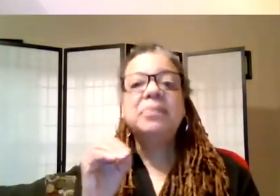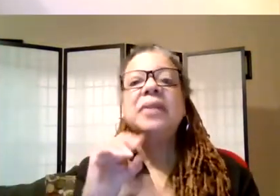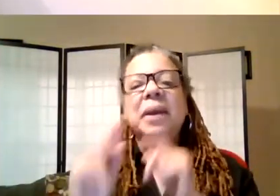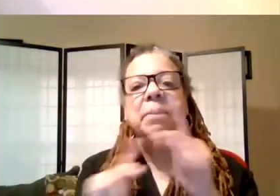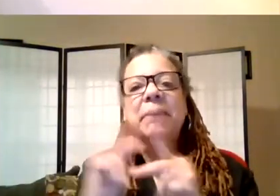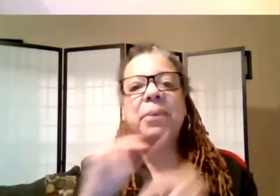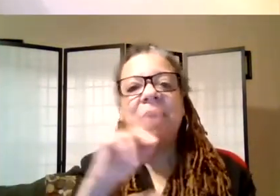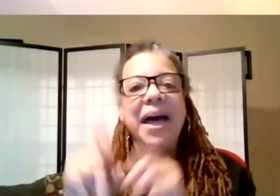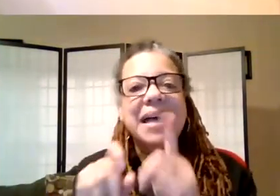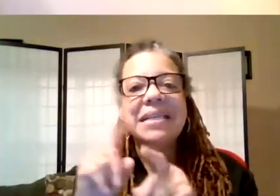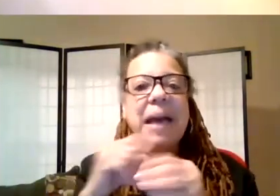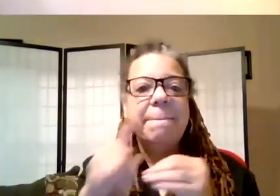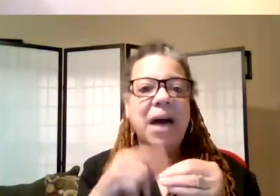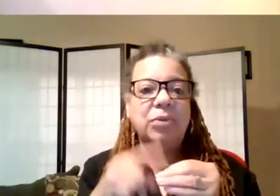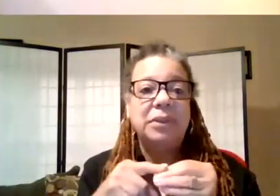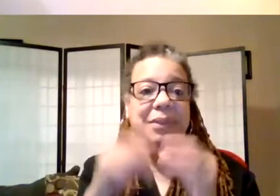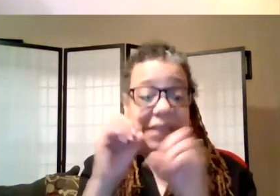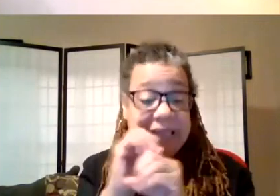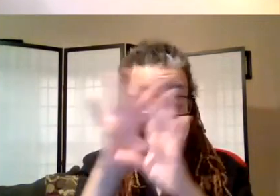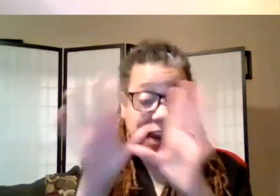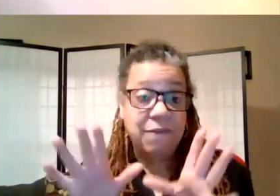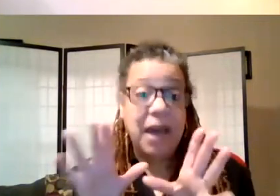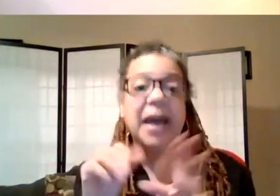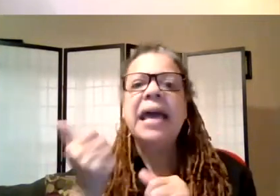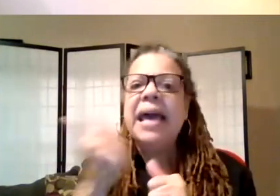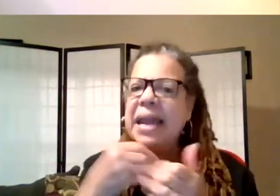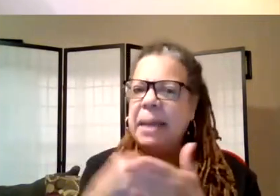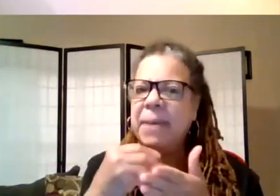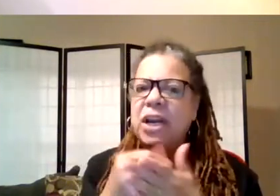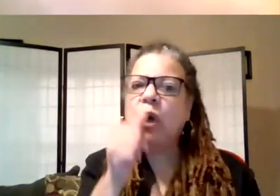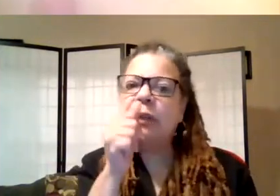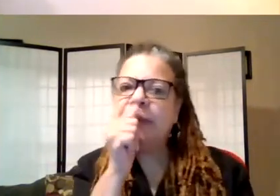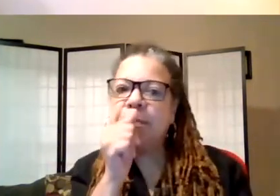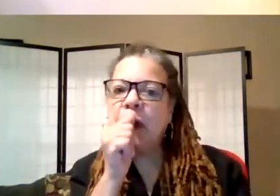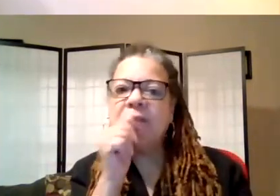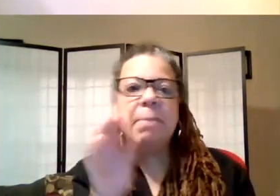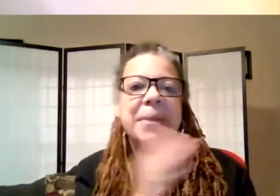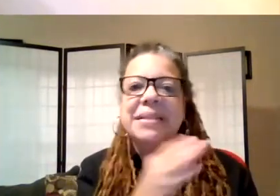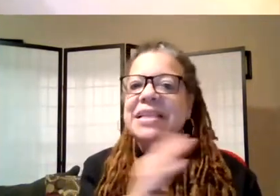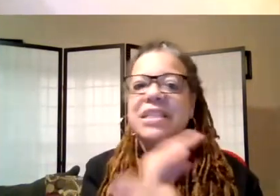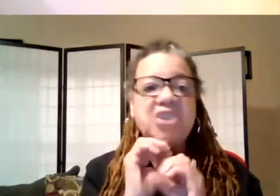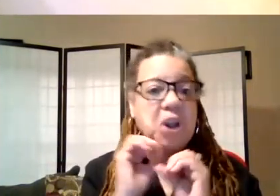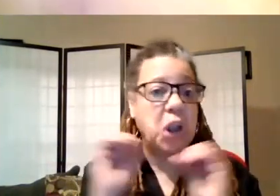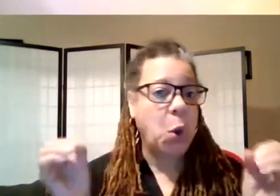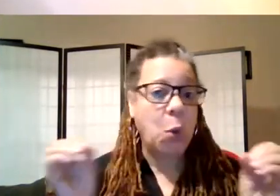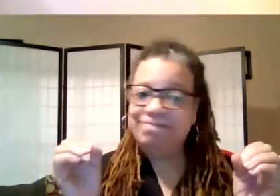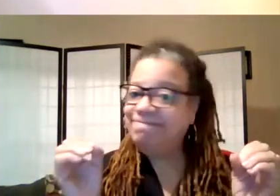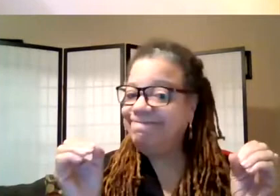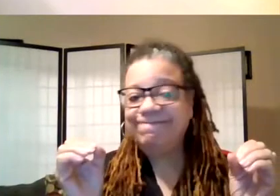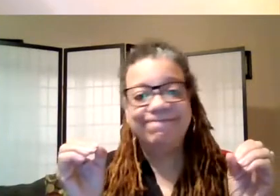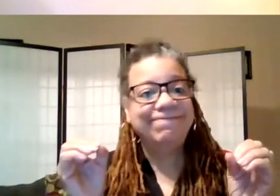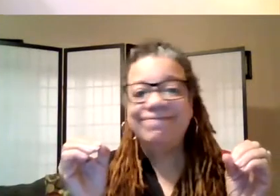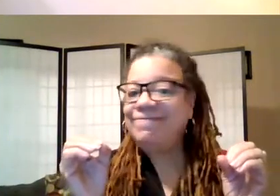about to clarify if any of the money is going to private corporations. And you said very clearly no. And I'm glad you